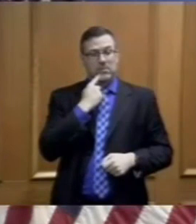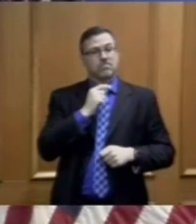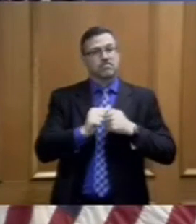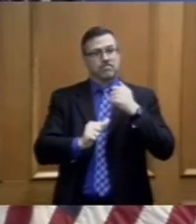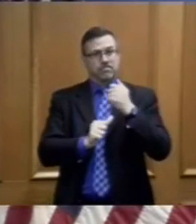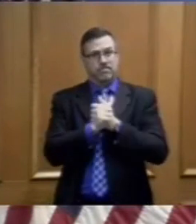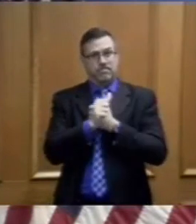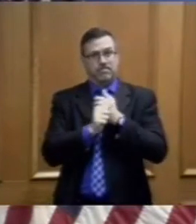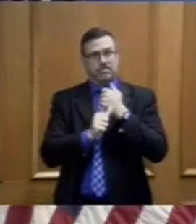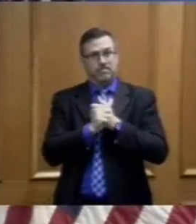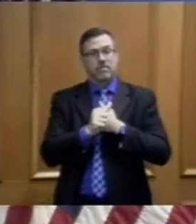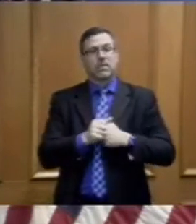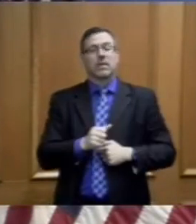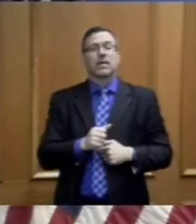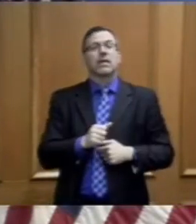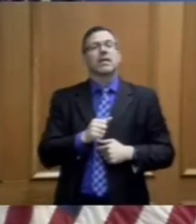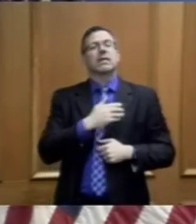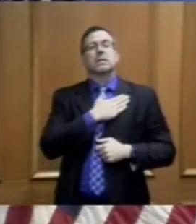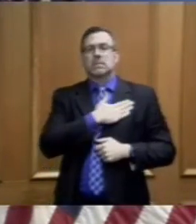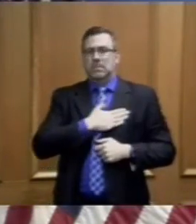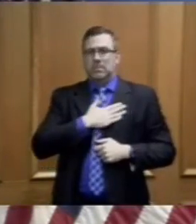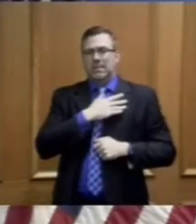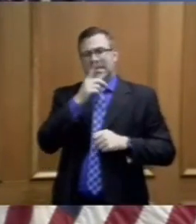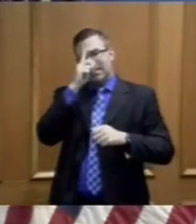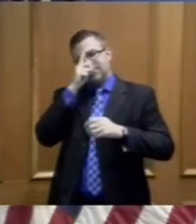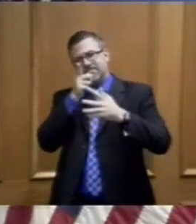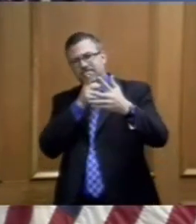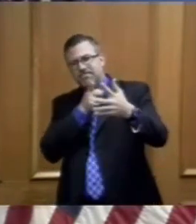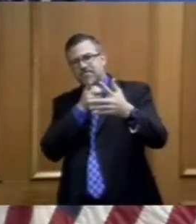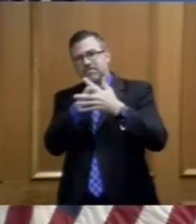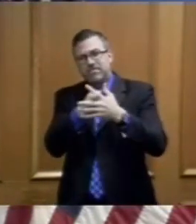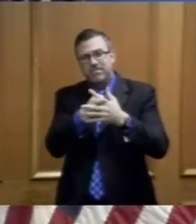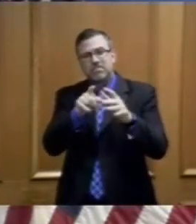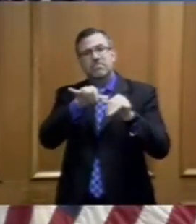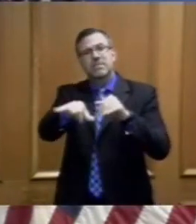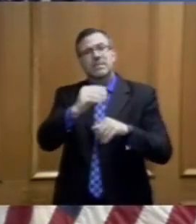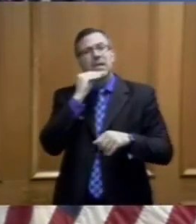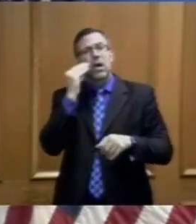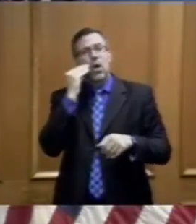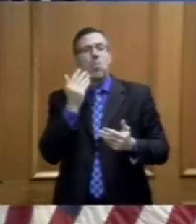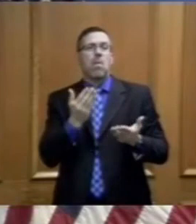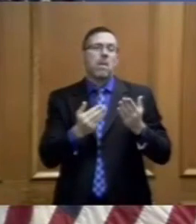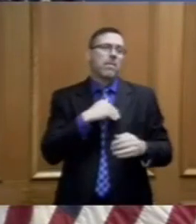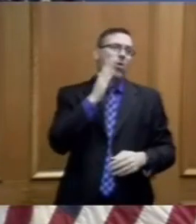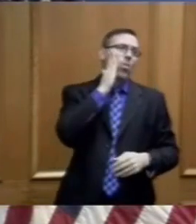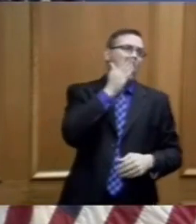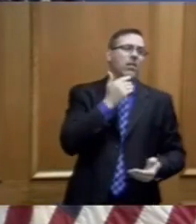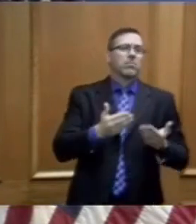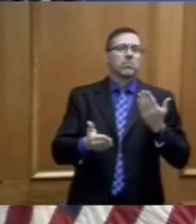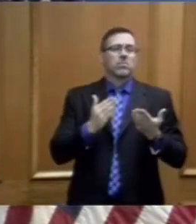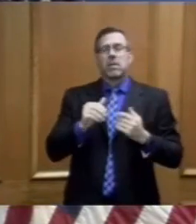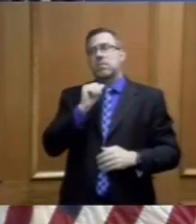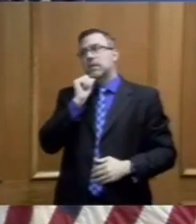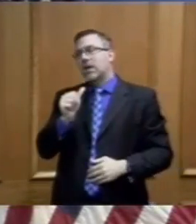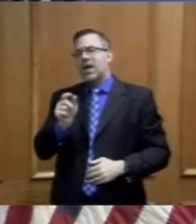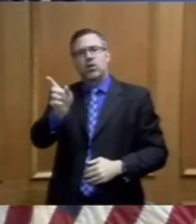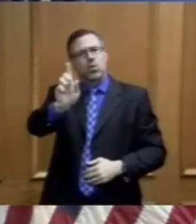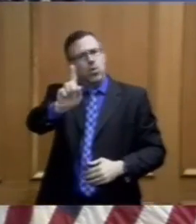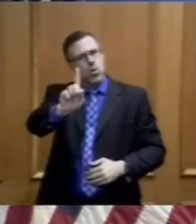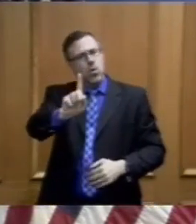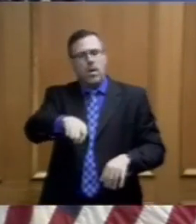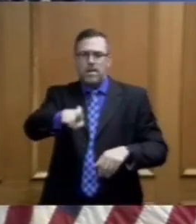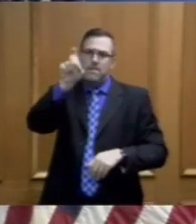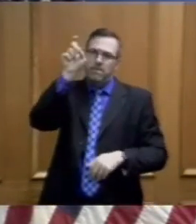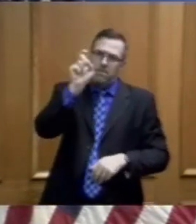understand that staying home isn't an option. It's a requirement for the swift defeat of